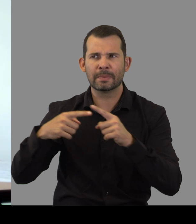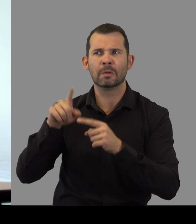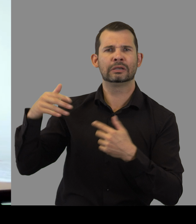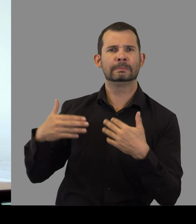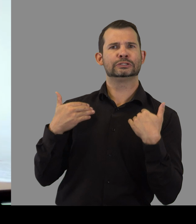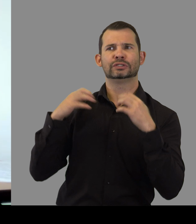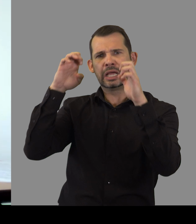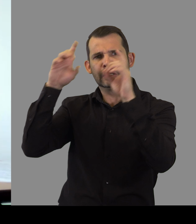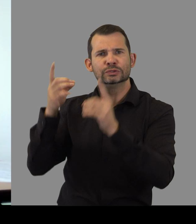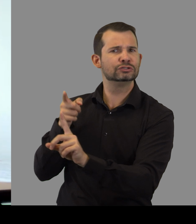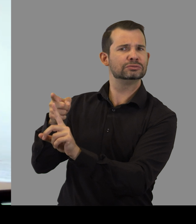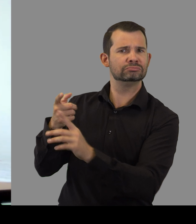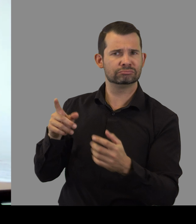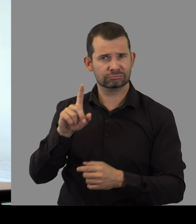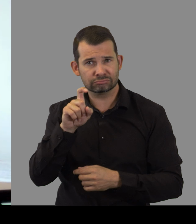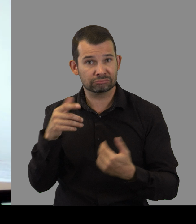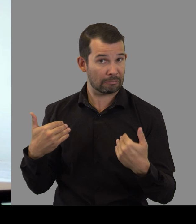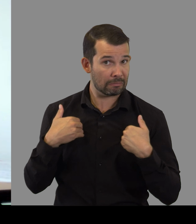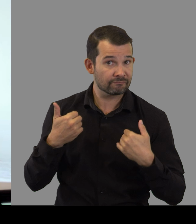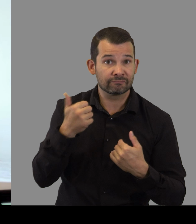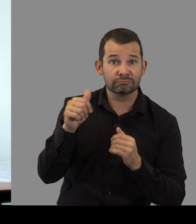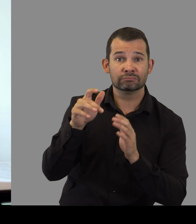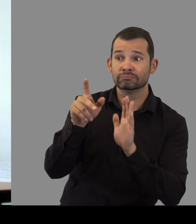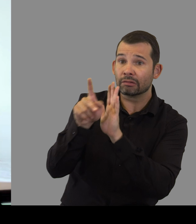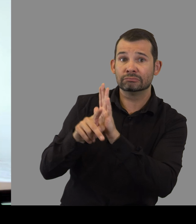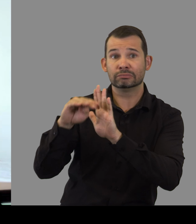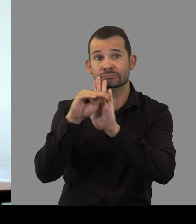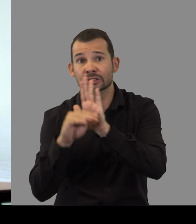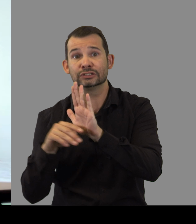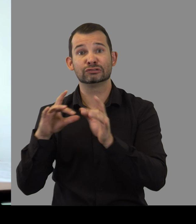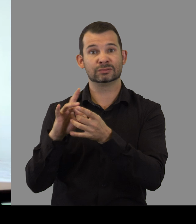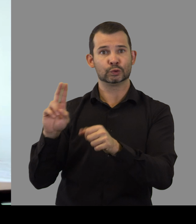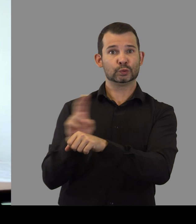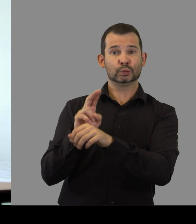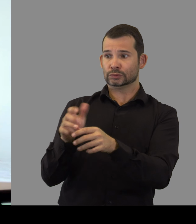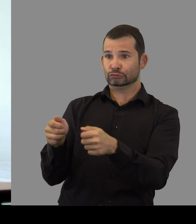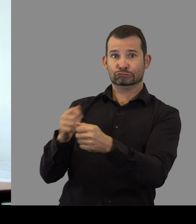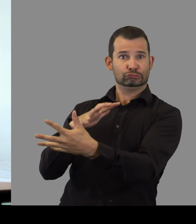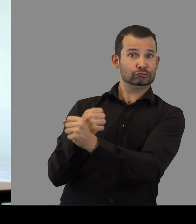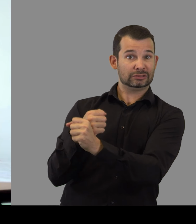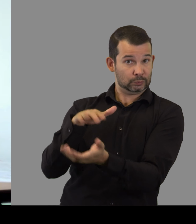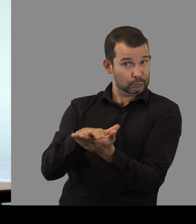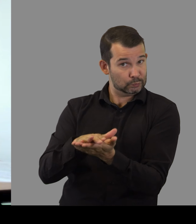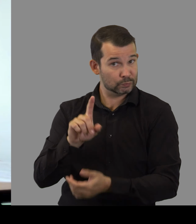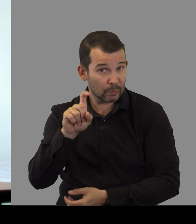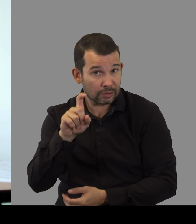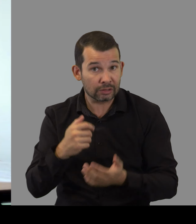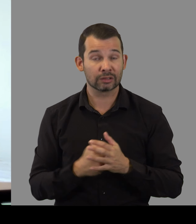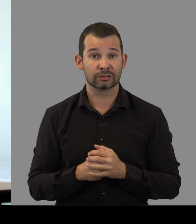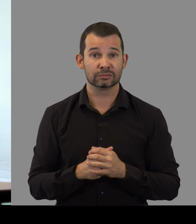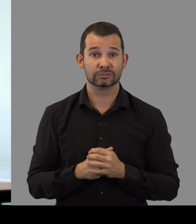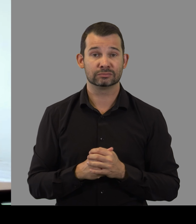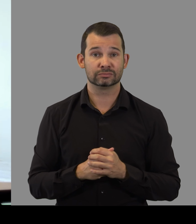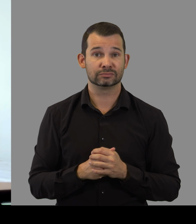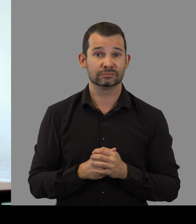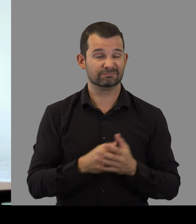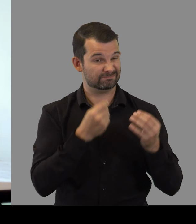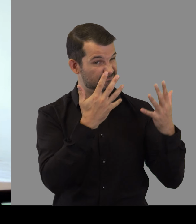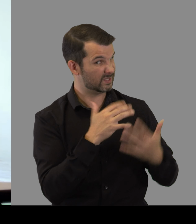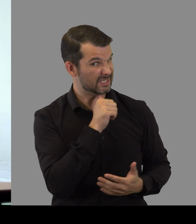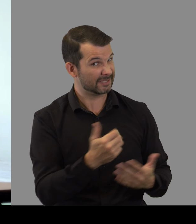So what about the Ministry of Education? Do they have any regulations or policies on the use of restraints in